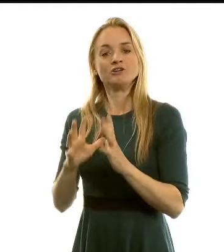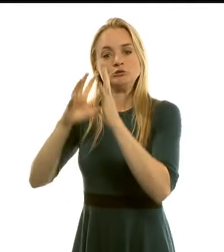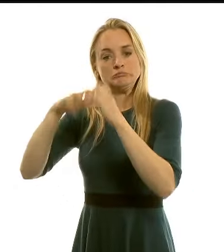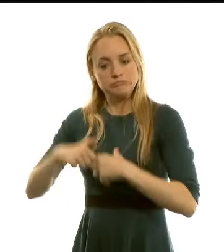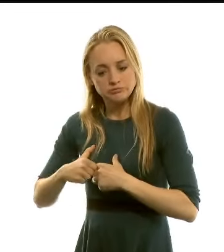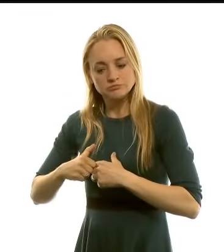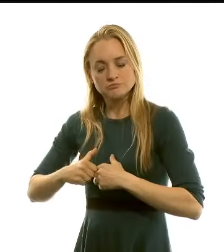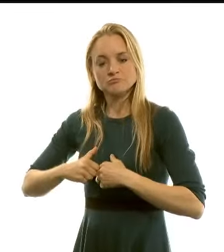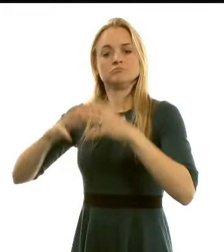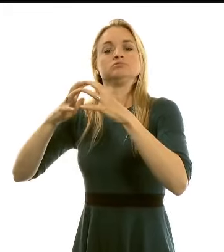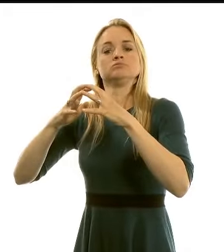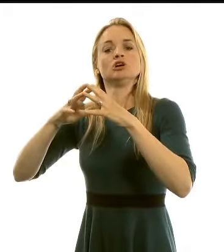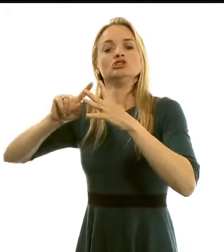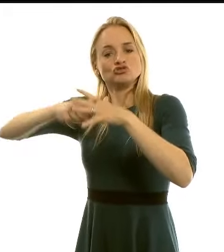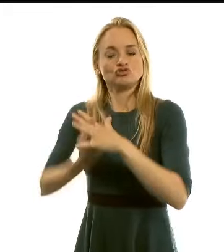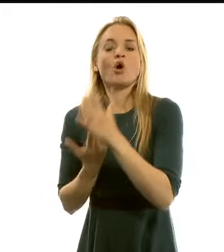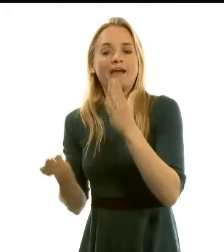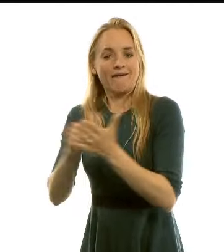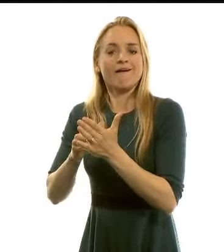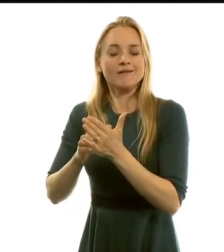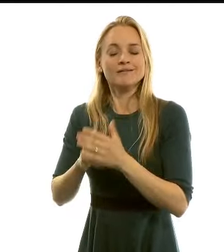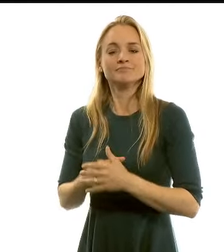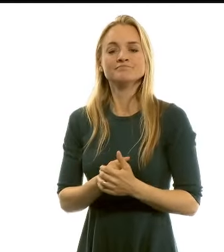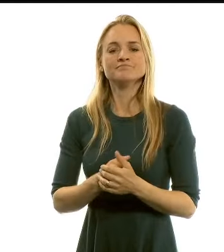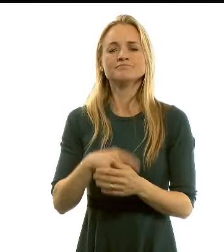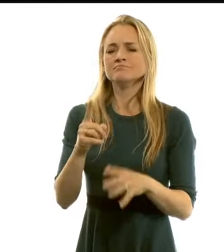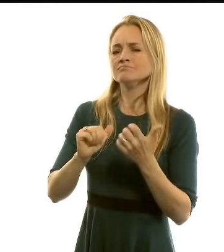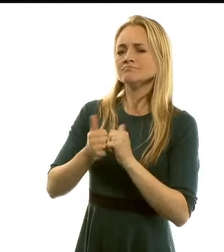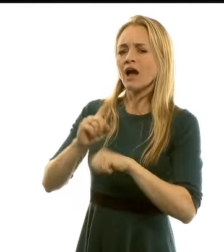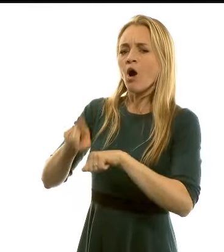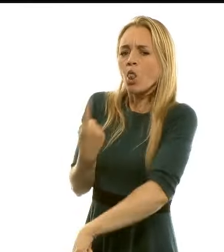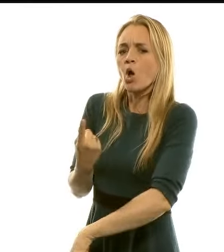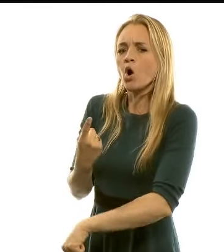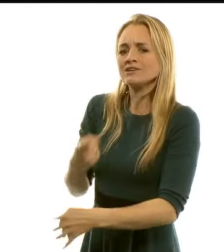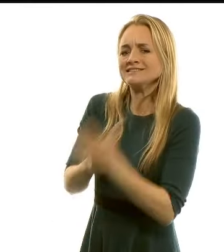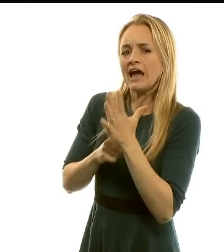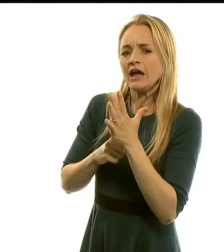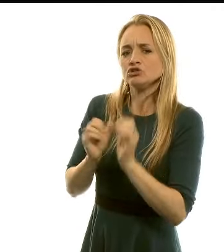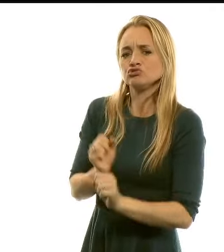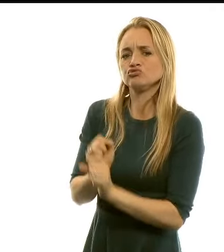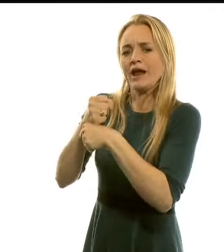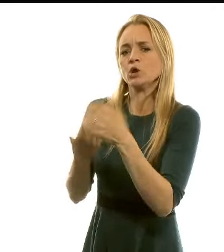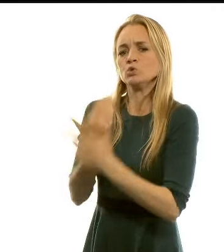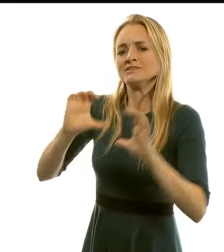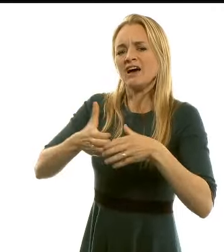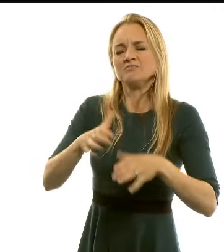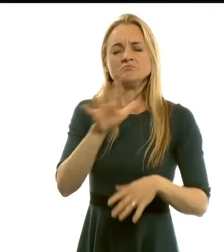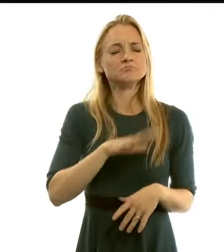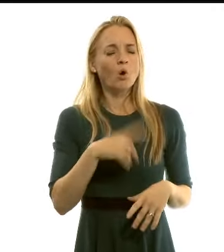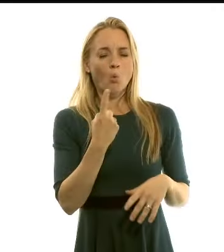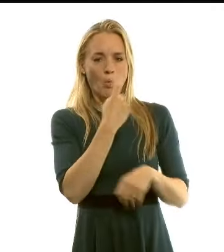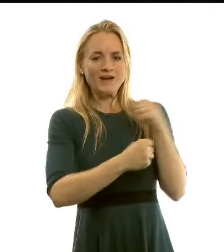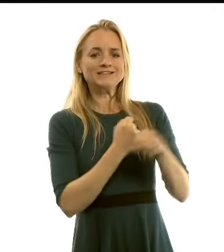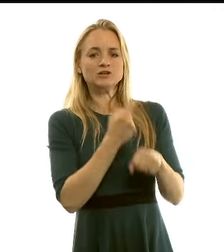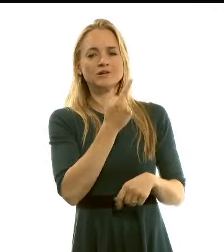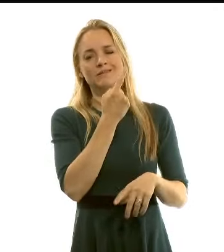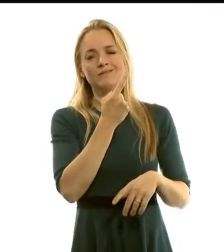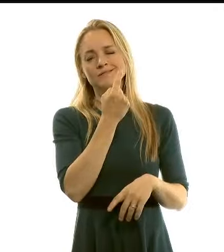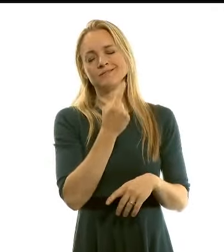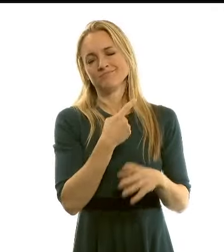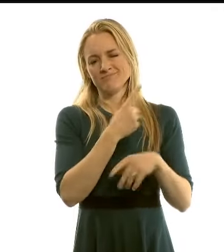normally around a year or a year and a half to create a LEGO set. Wow. Right, well, finally, in yet another parallel universe,